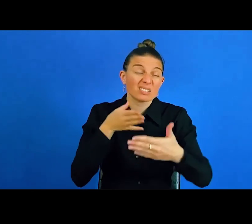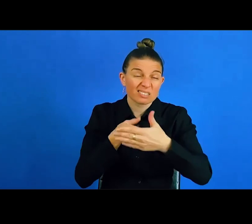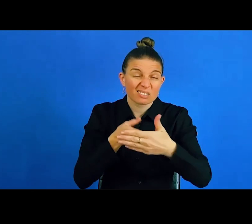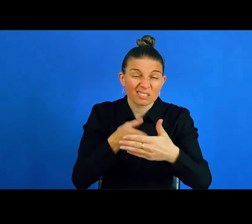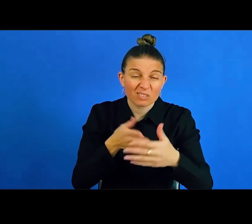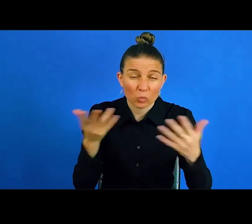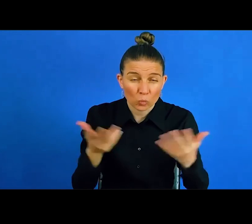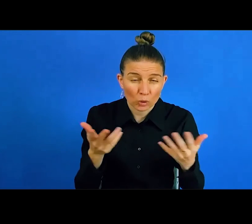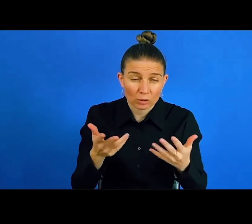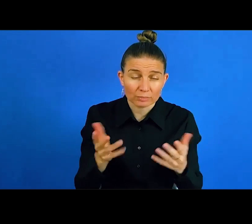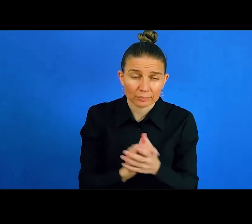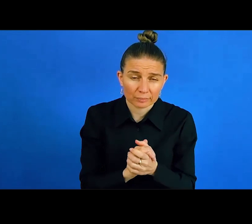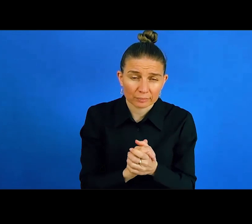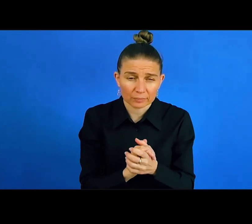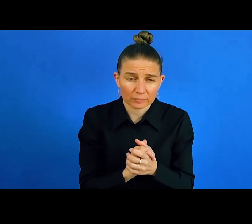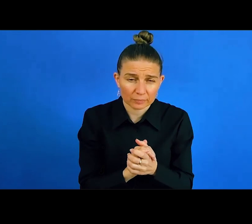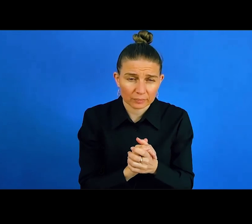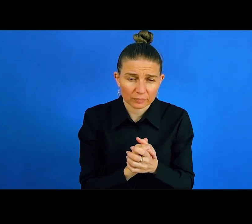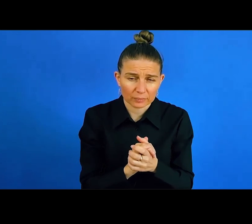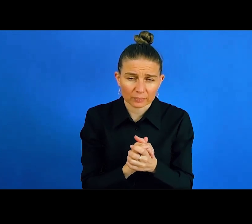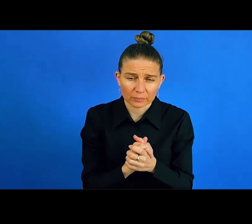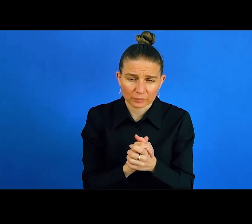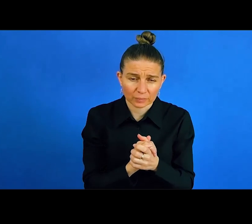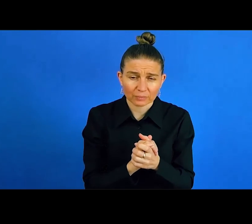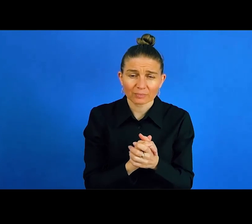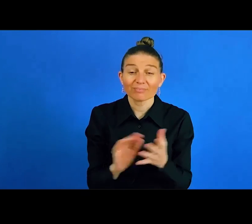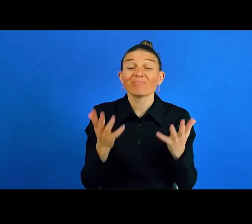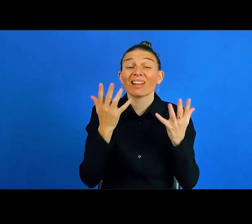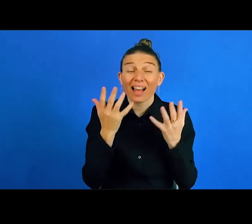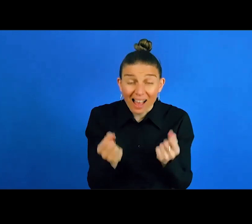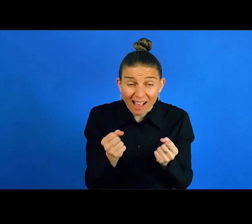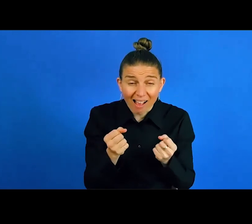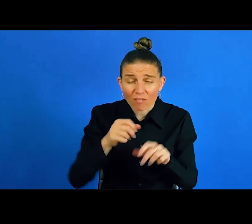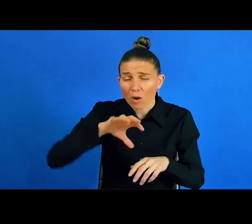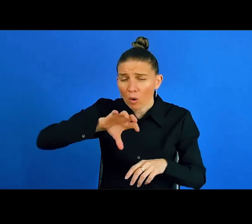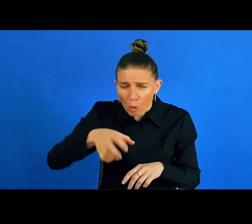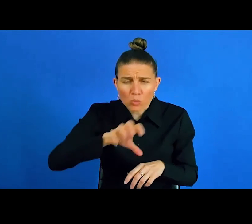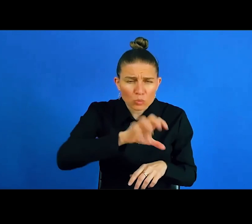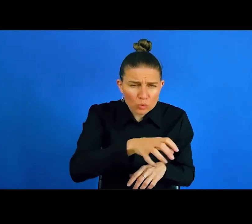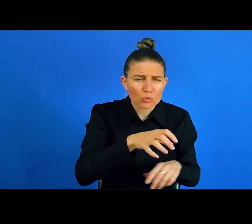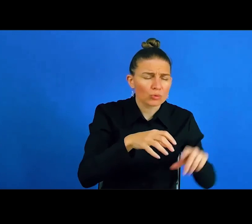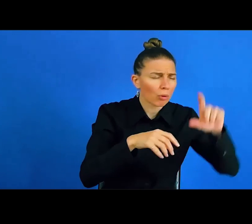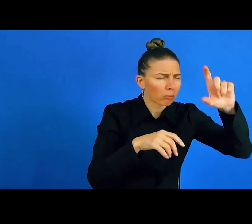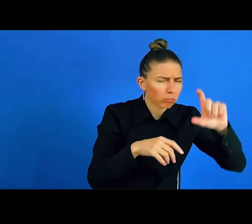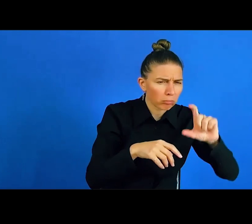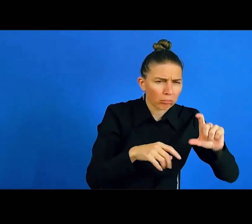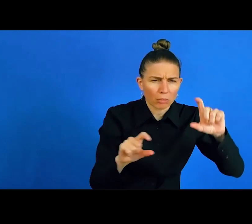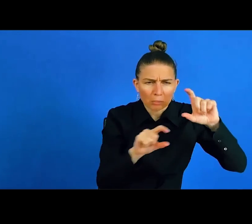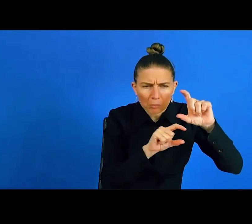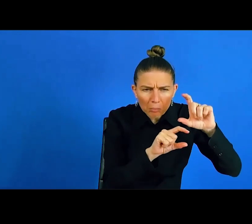increasingly covering disability in the ongoing labor force surveys or other household-based surveys with the module on this or on